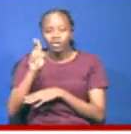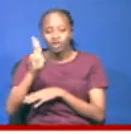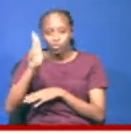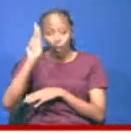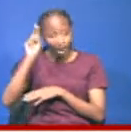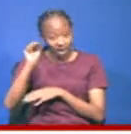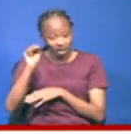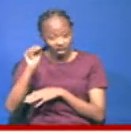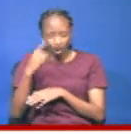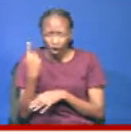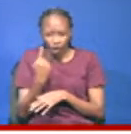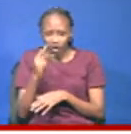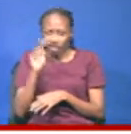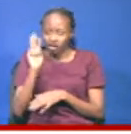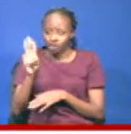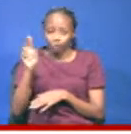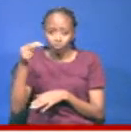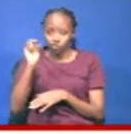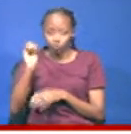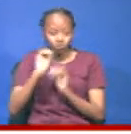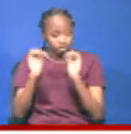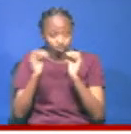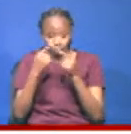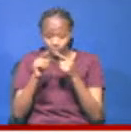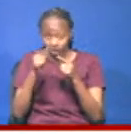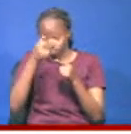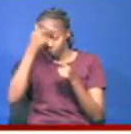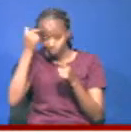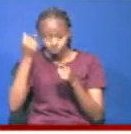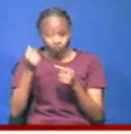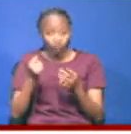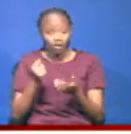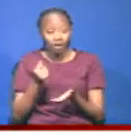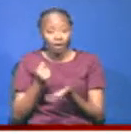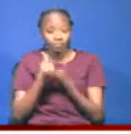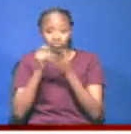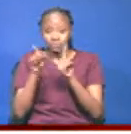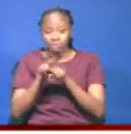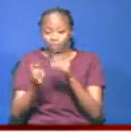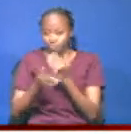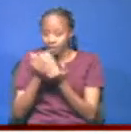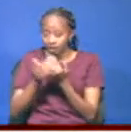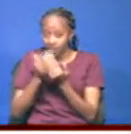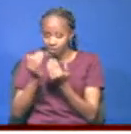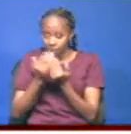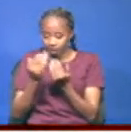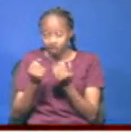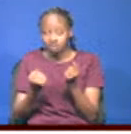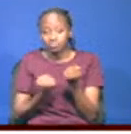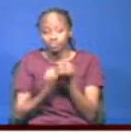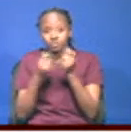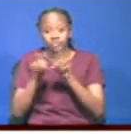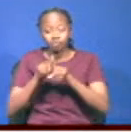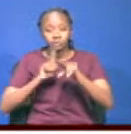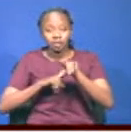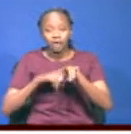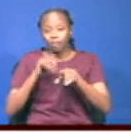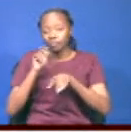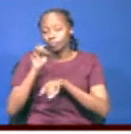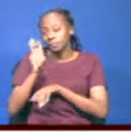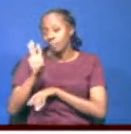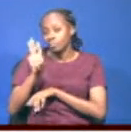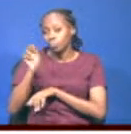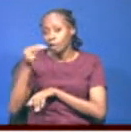for your hospitality and for all the support. And from our side, as UN family and as WHO, we will